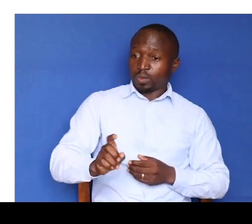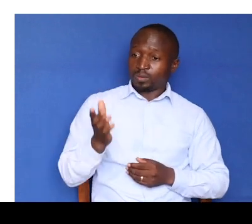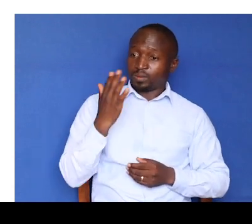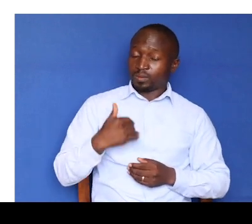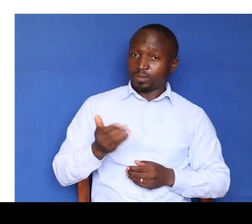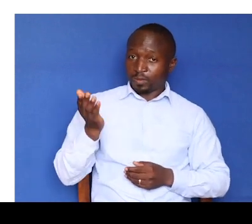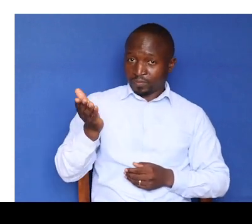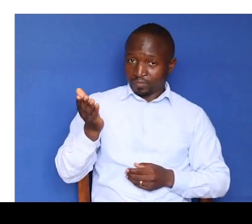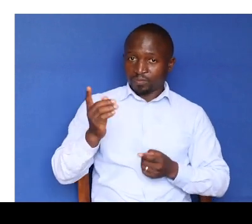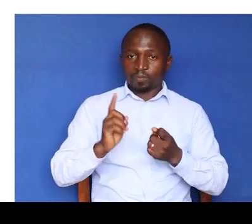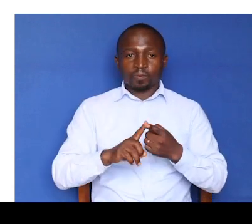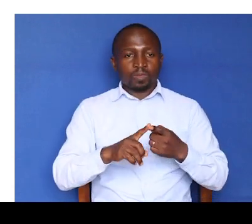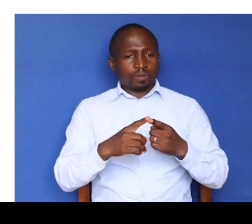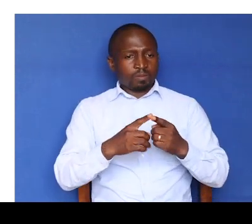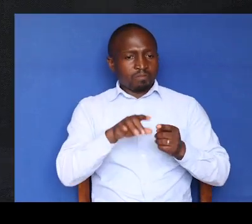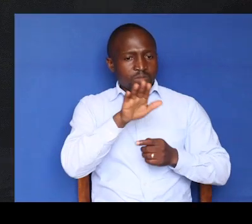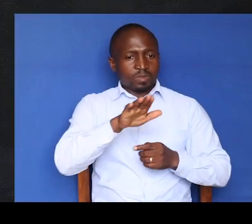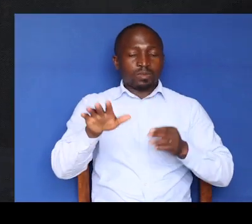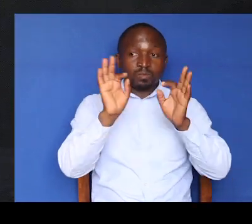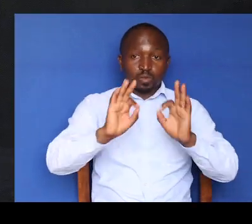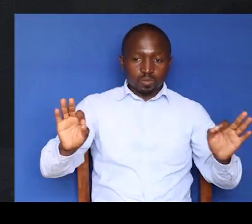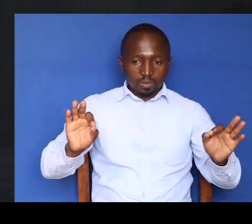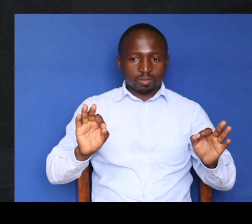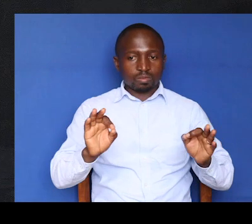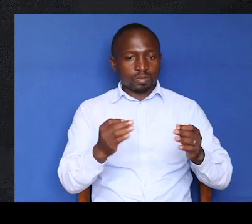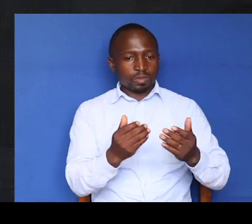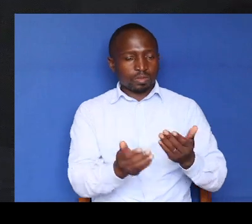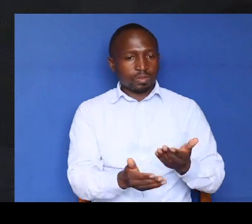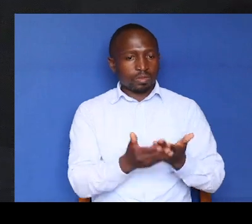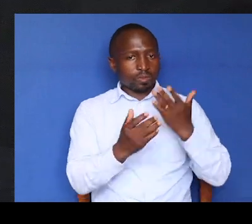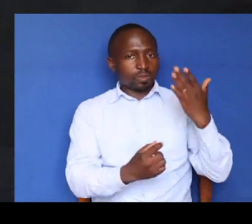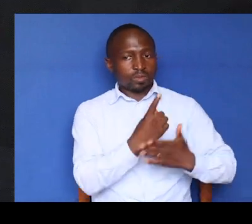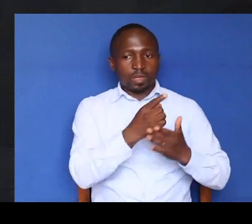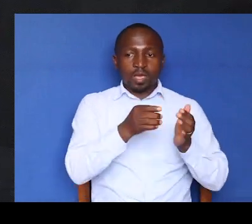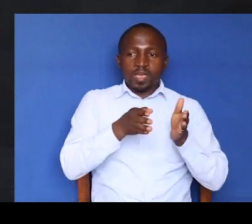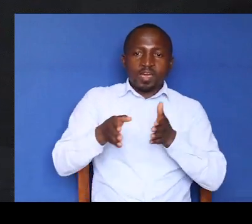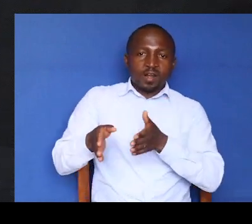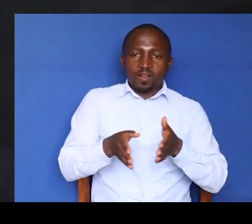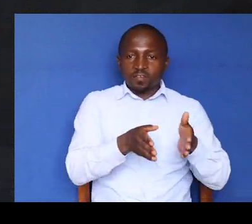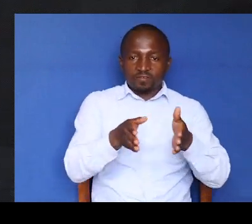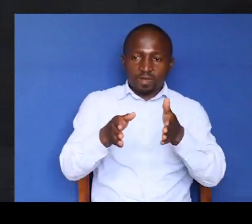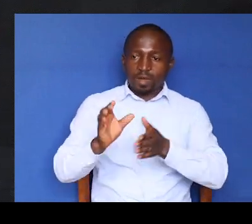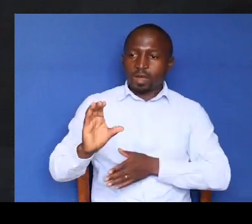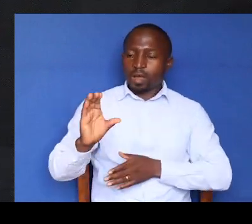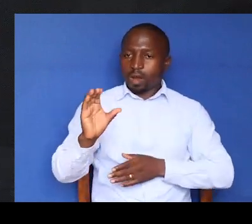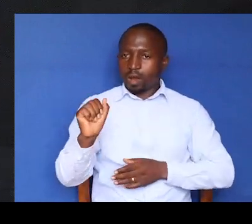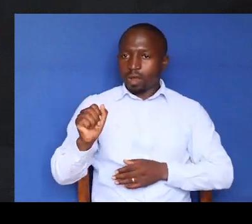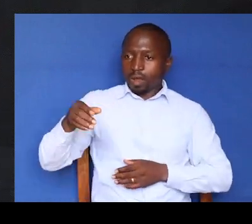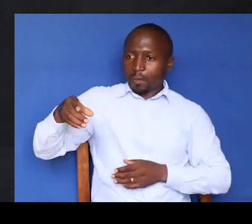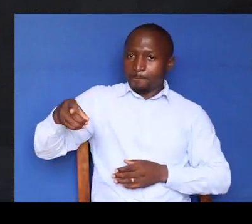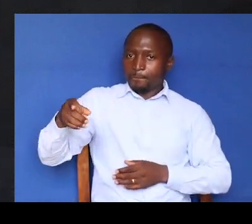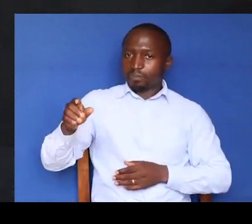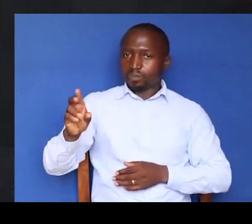basically needs favorable conditions for the occurrence of river capture, but we are to start by